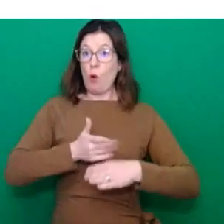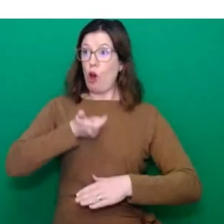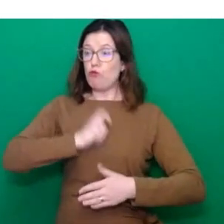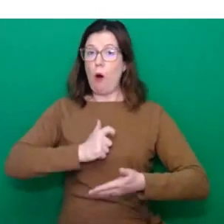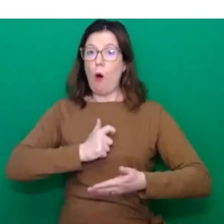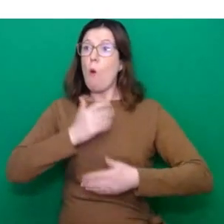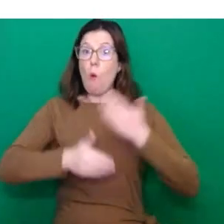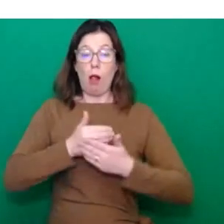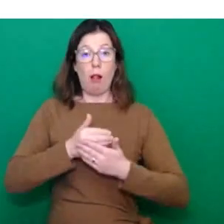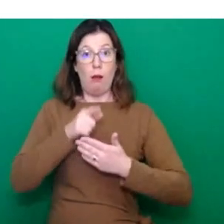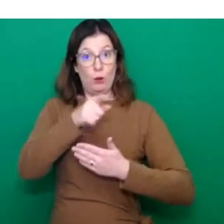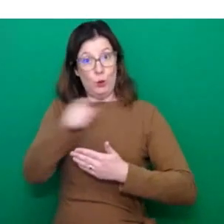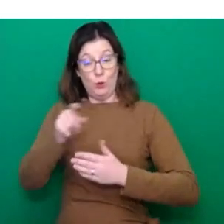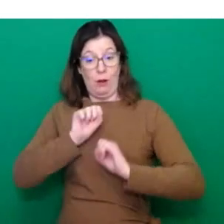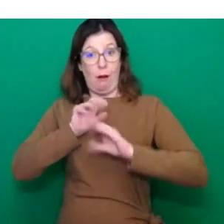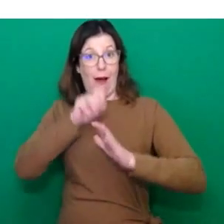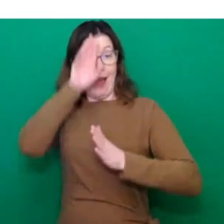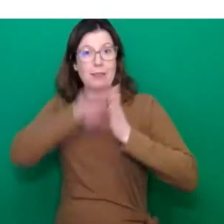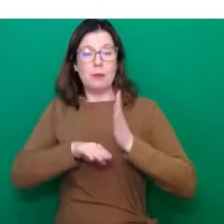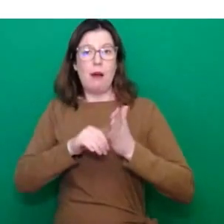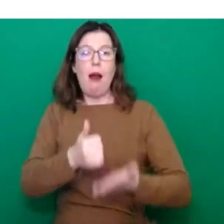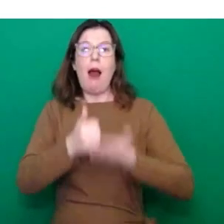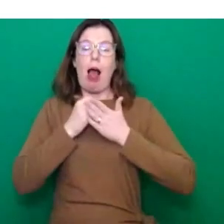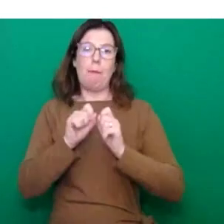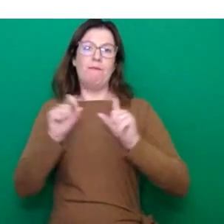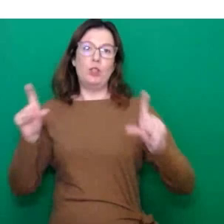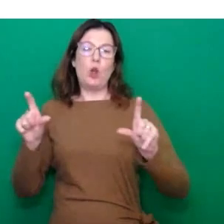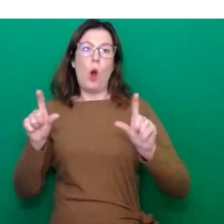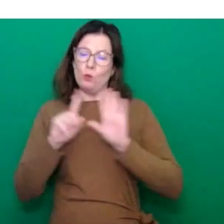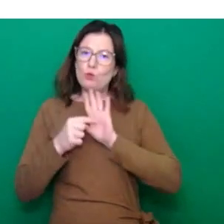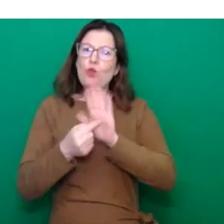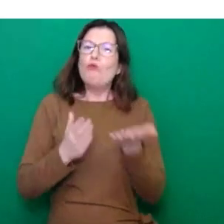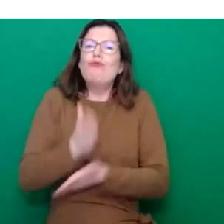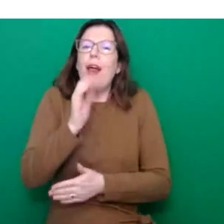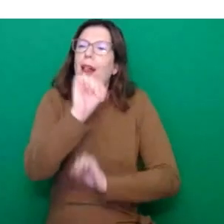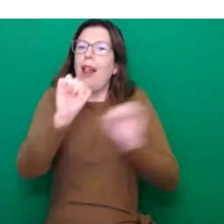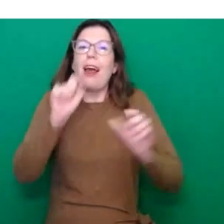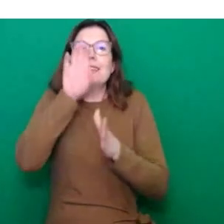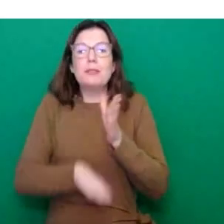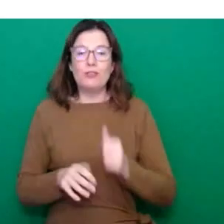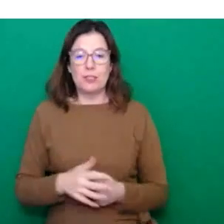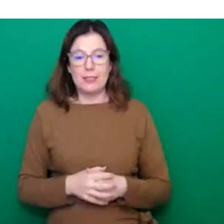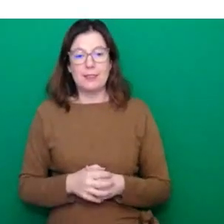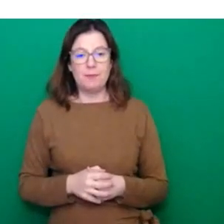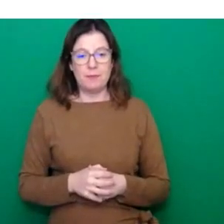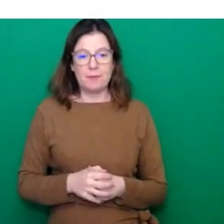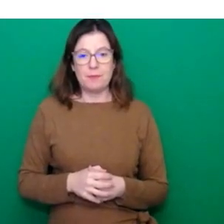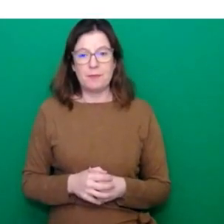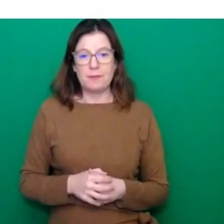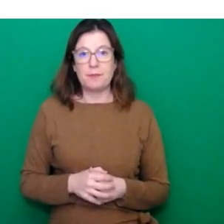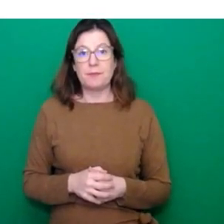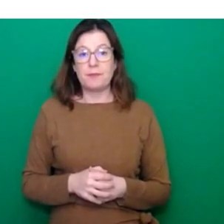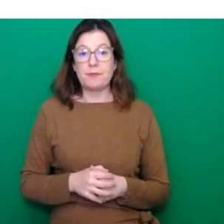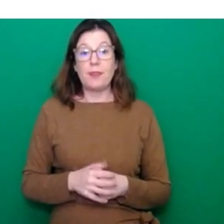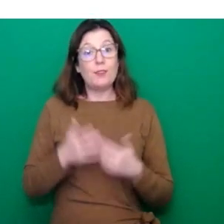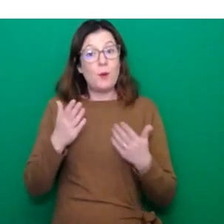us make those video animations come to life and really representative. So I think at this point in time, I'm going to